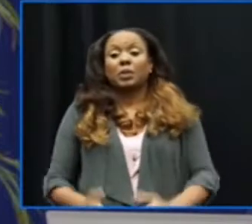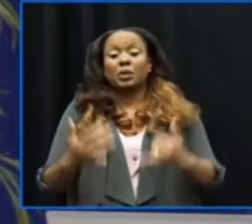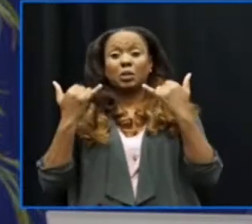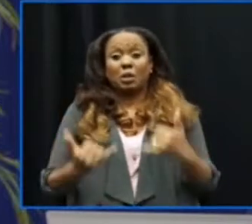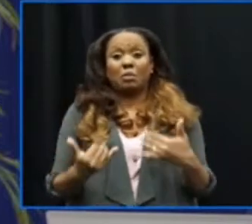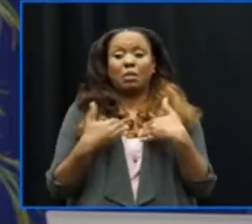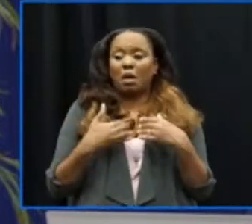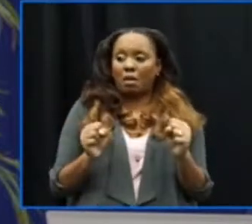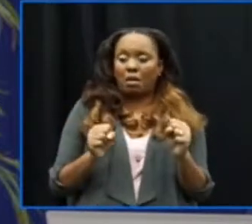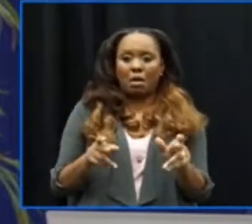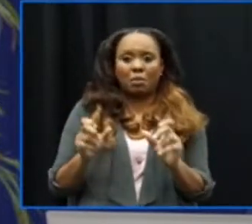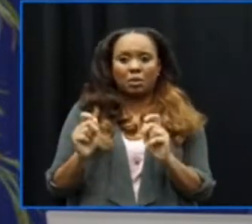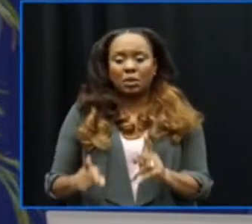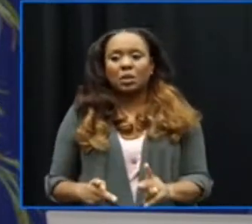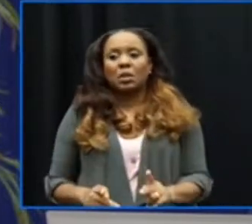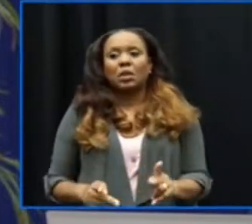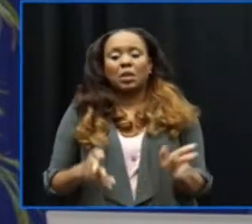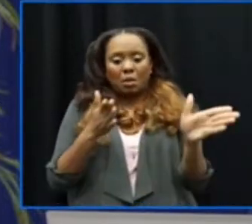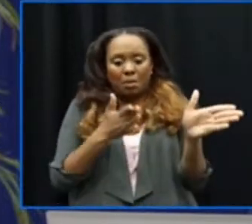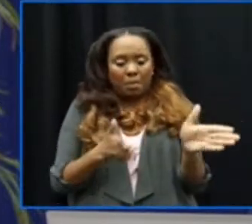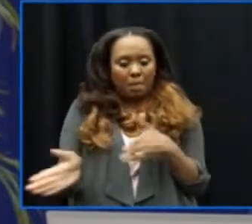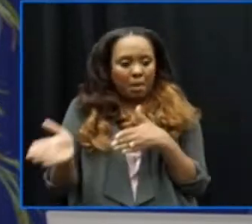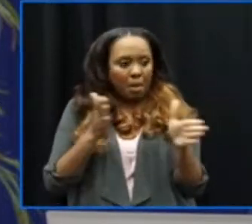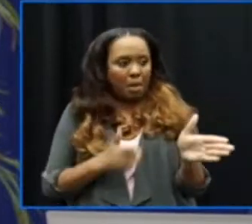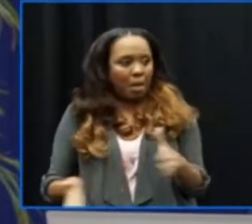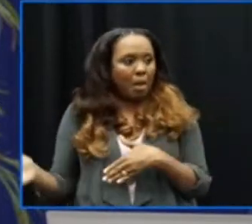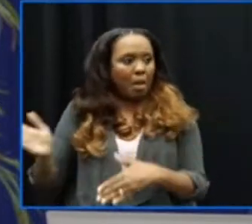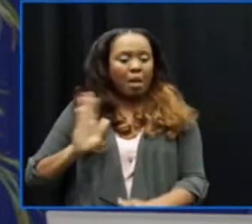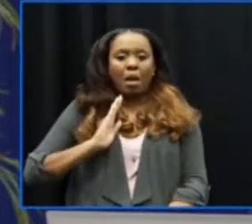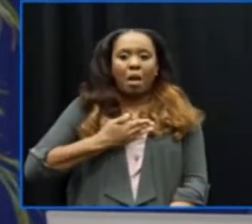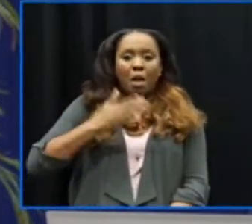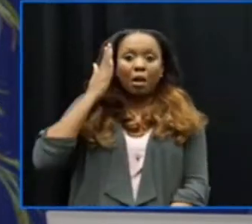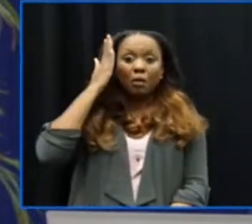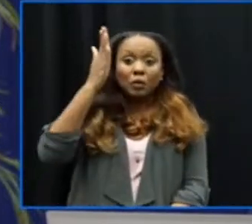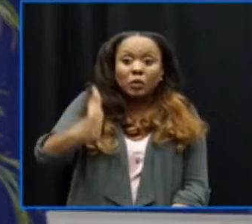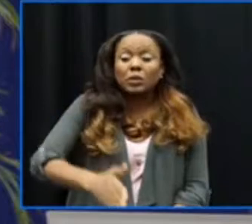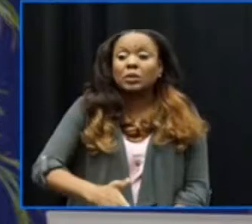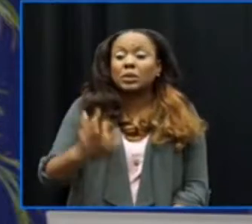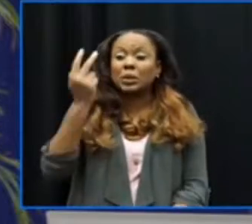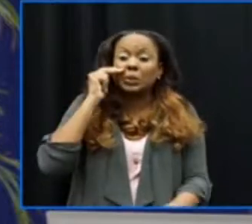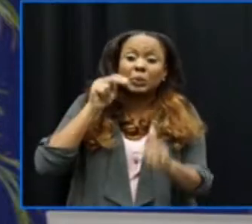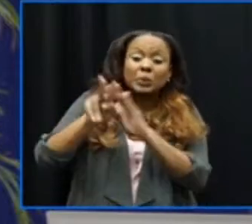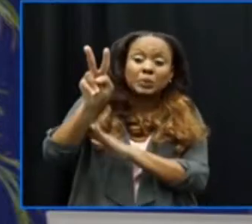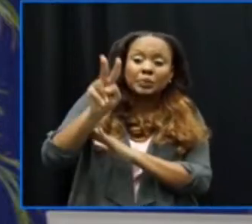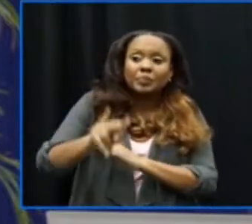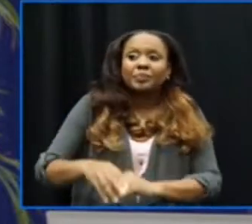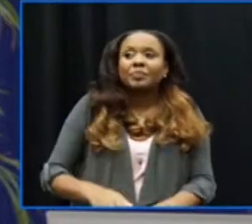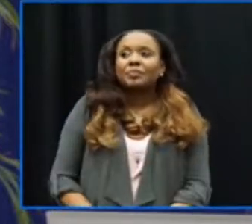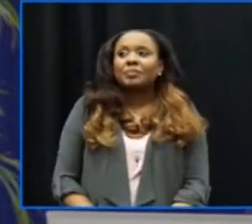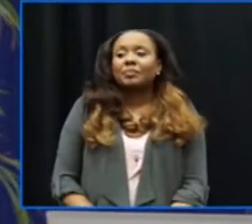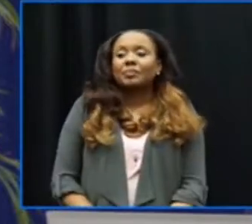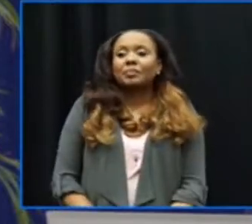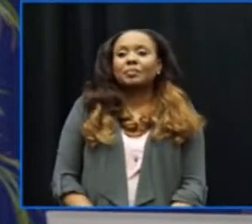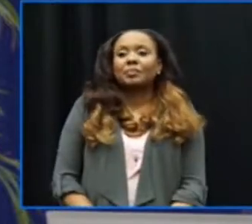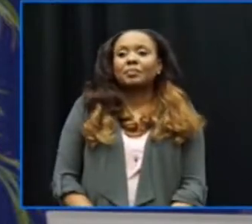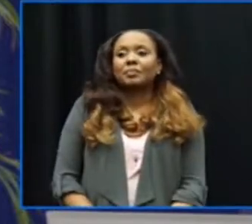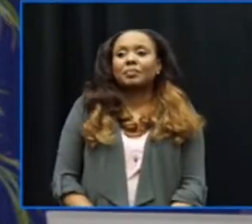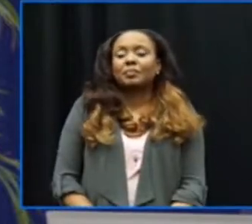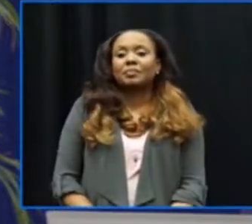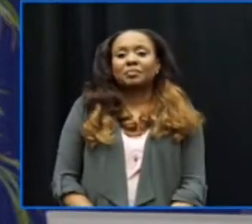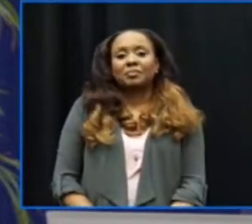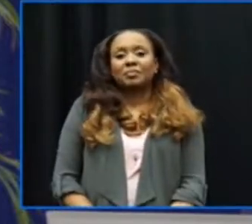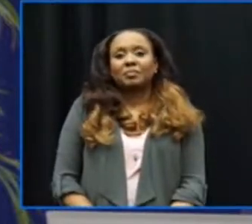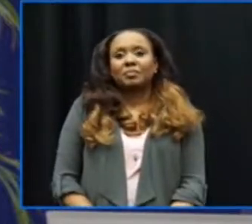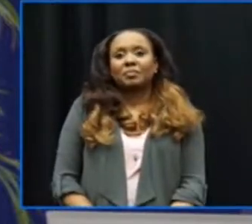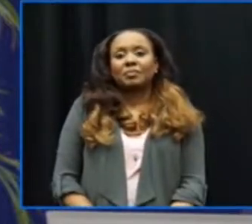to chart the course towards the future that we want with this scheme. Now, this scheme historically